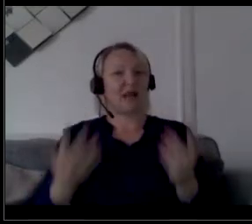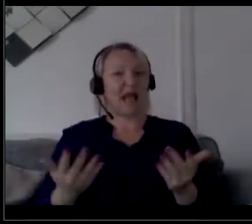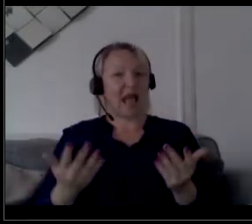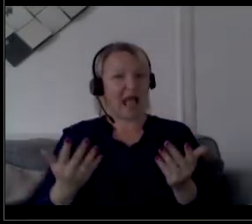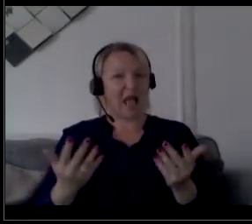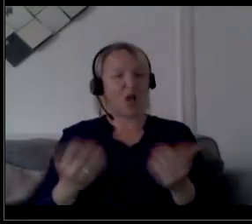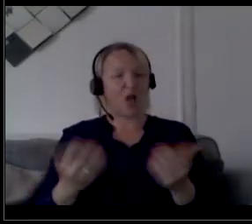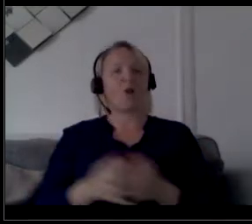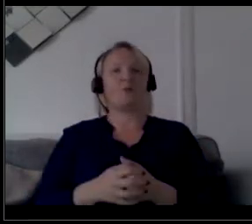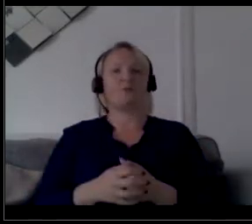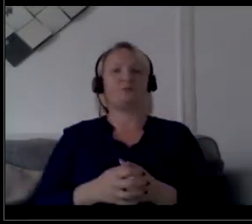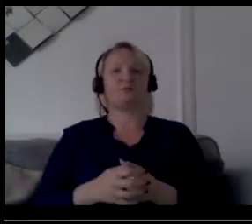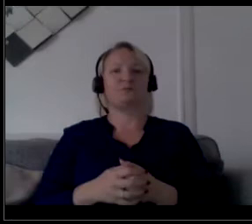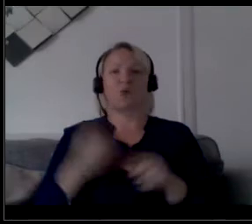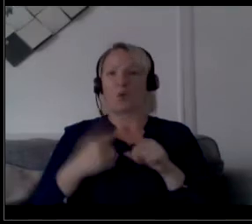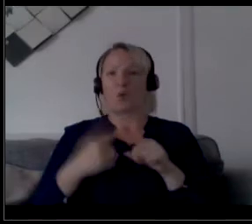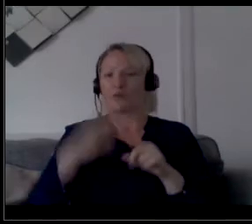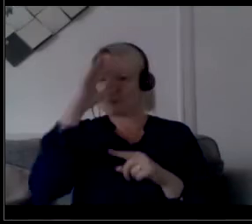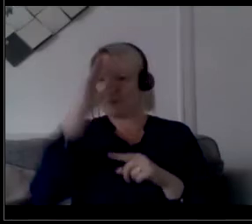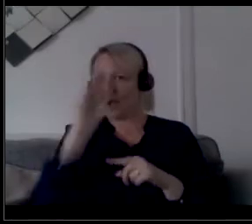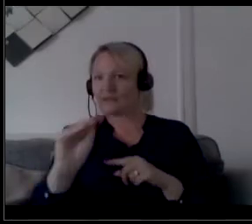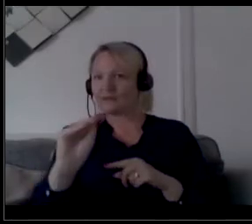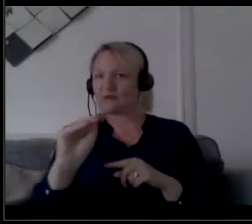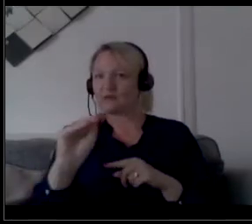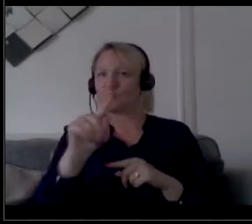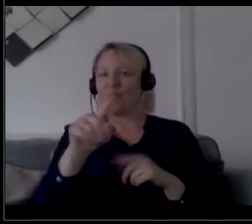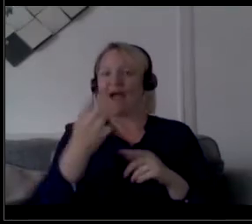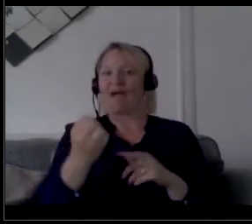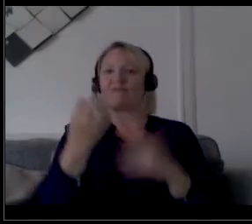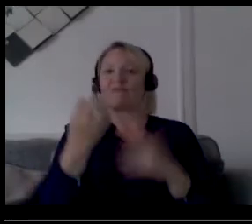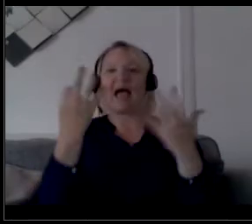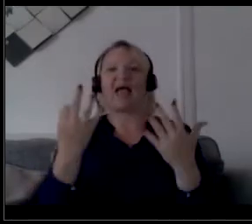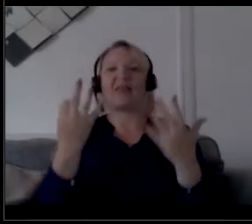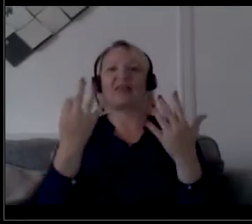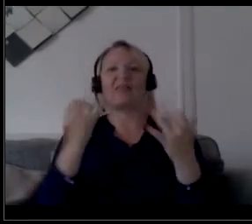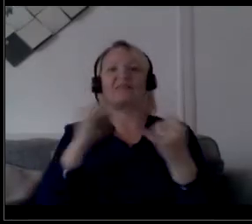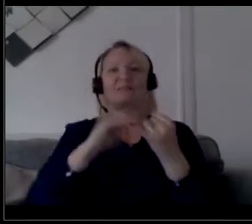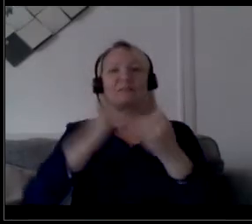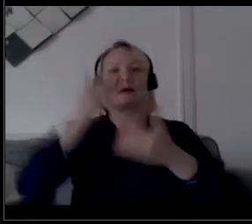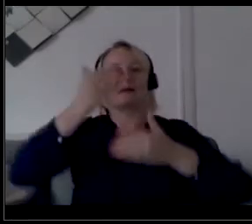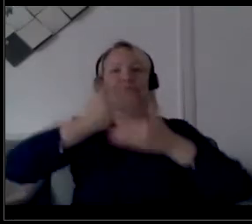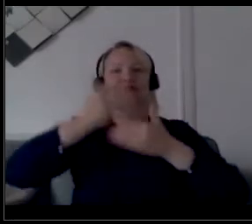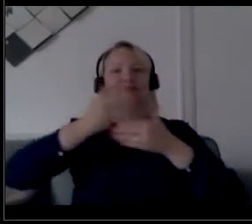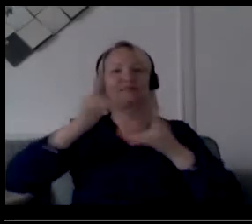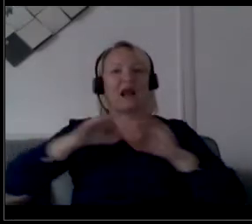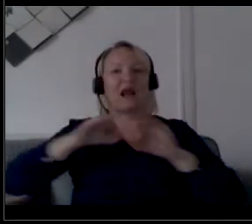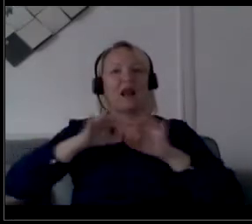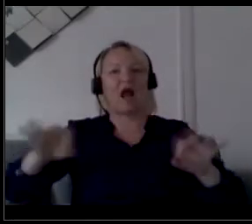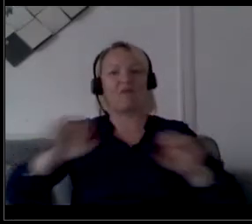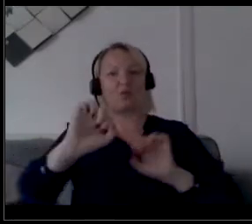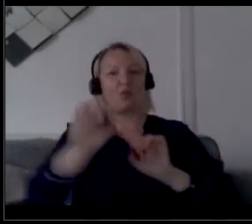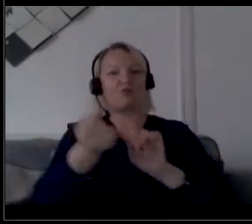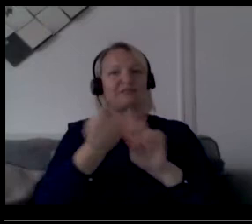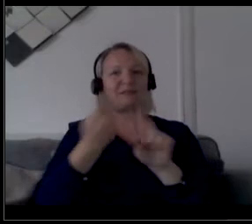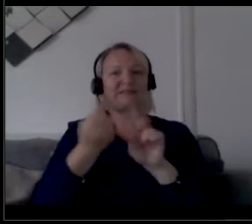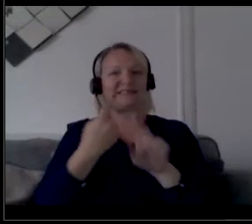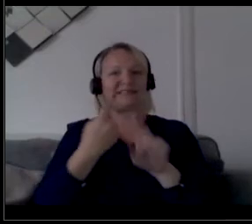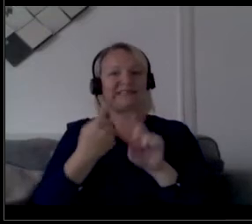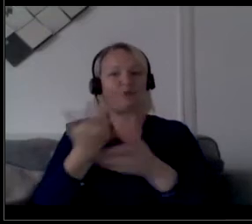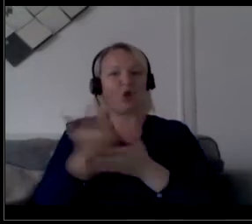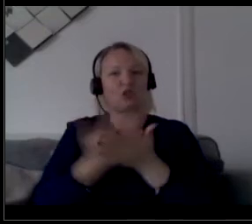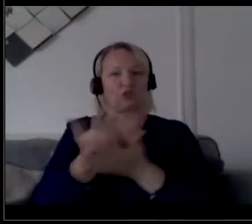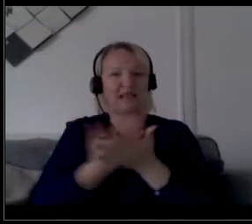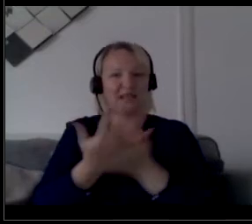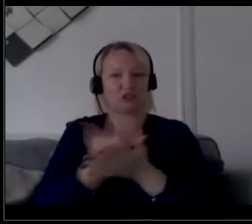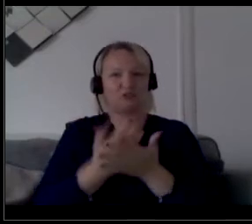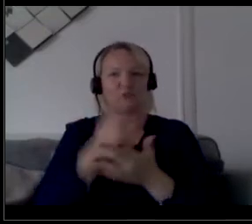evening. A quick reminder that you have until the 8th of September to get your responses in. Remember, you can respond to the consultation by